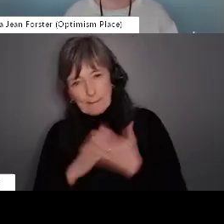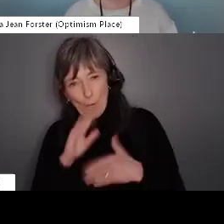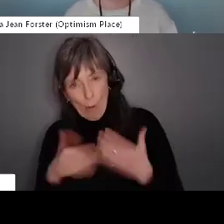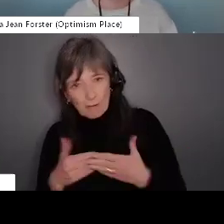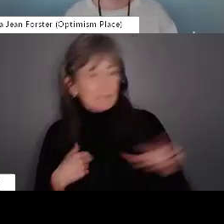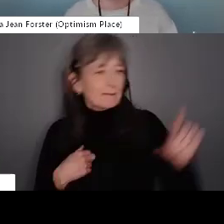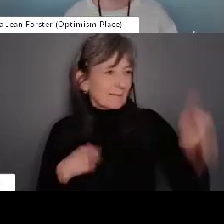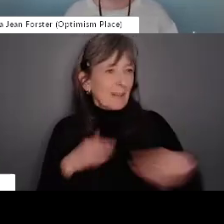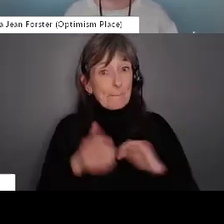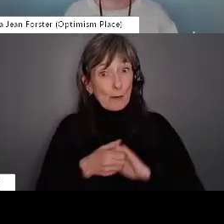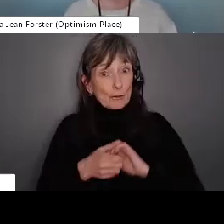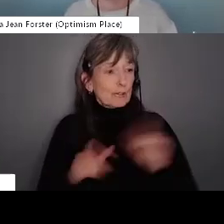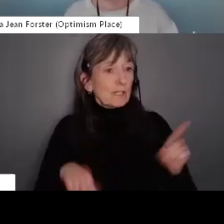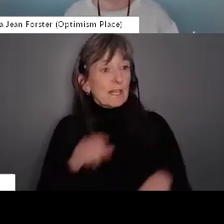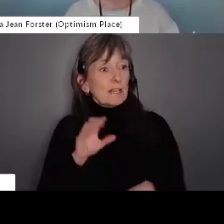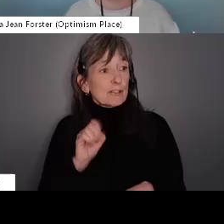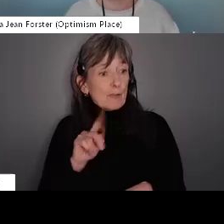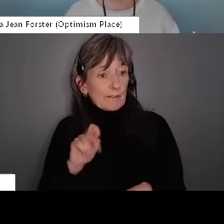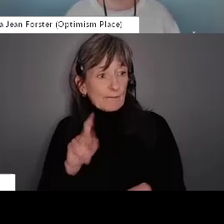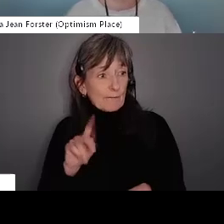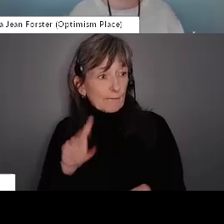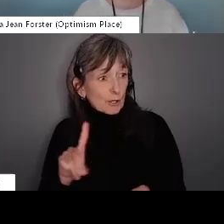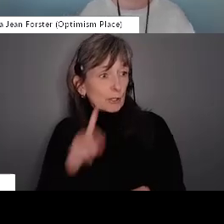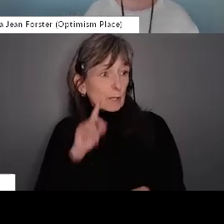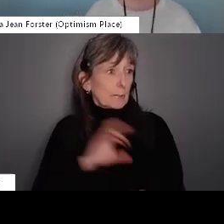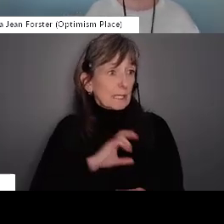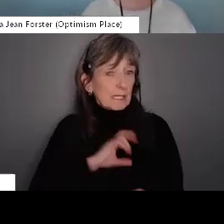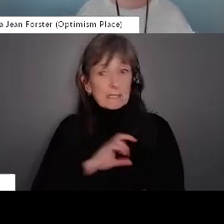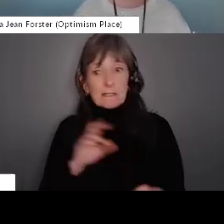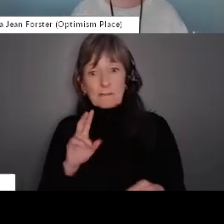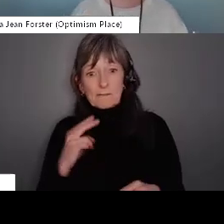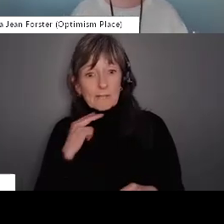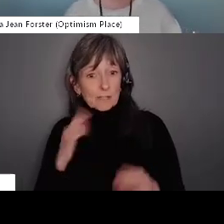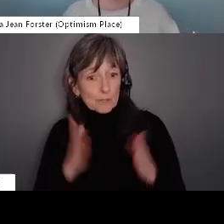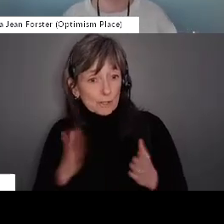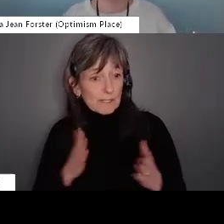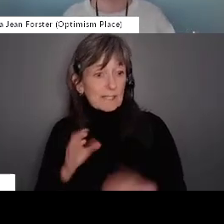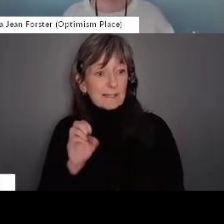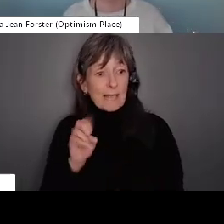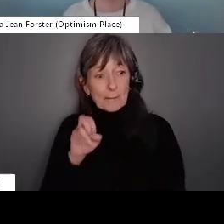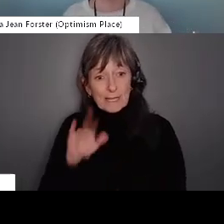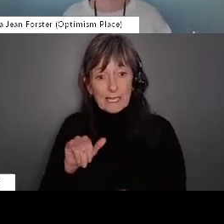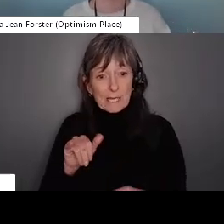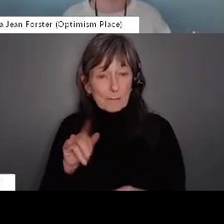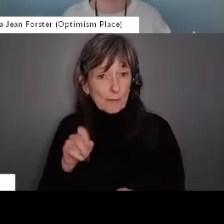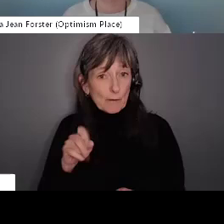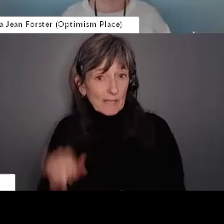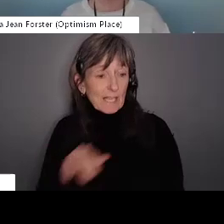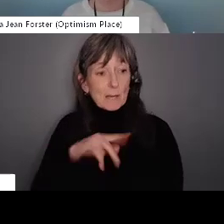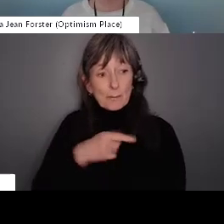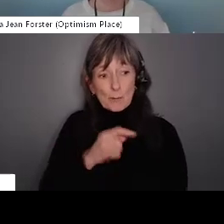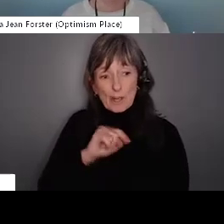them. We have Stratford Police, our Perth County OPP, our Victim Services, Emily Murphy Center, which is our second stage